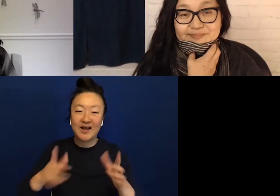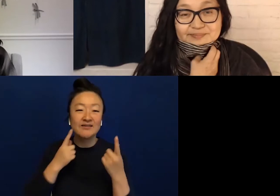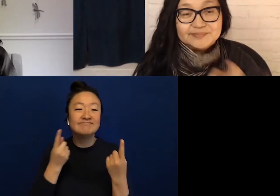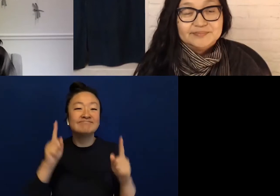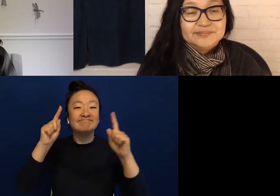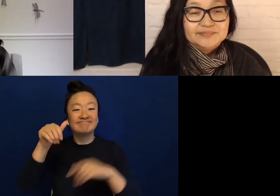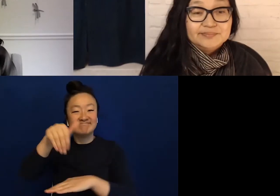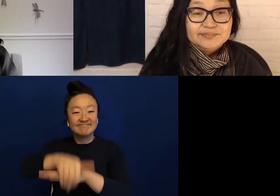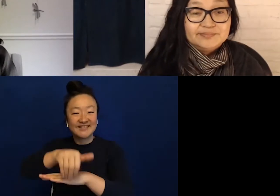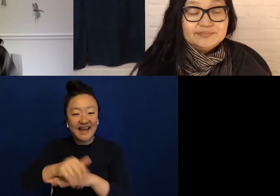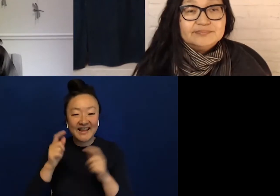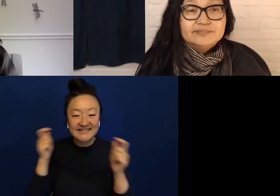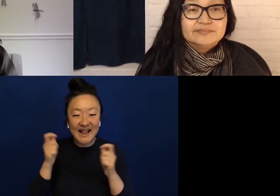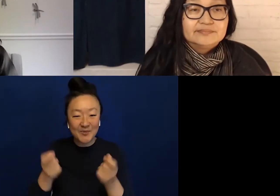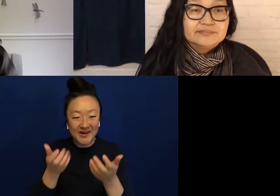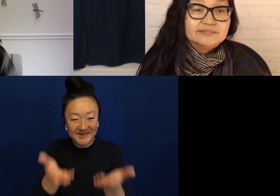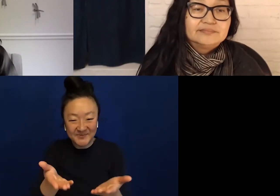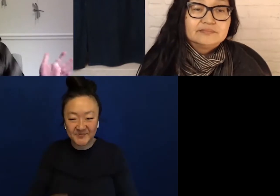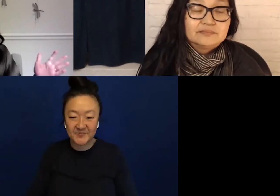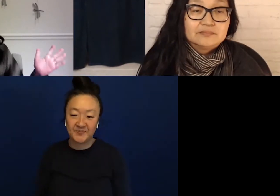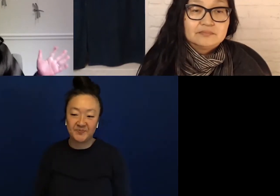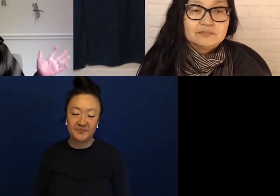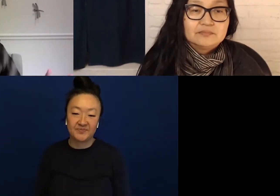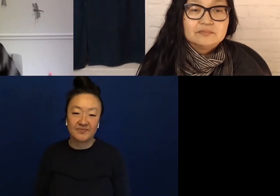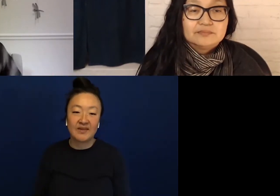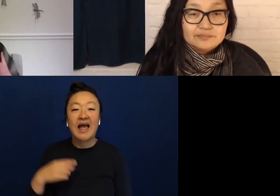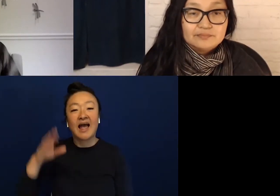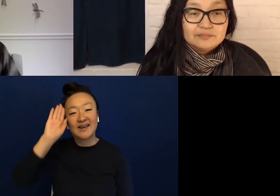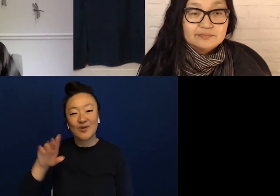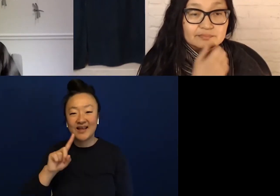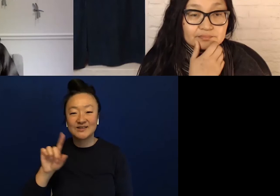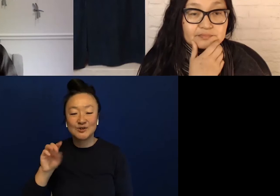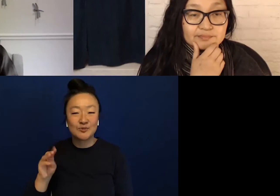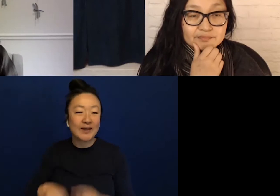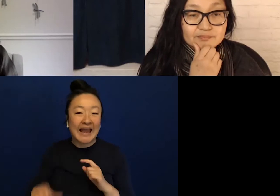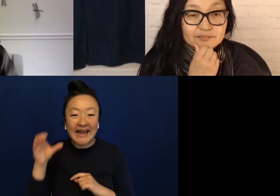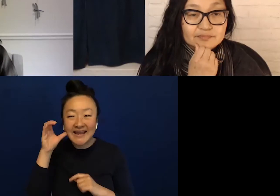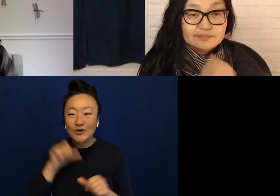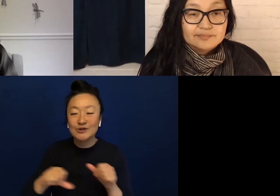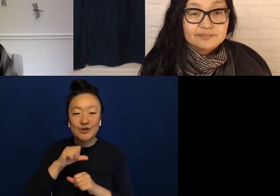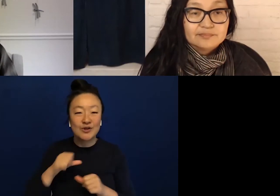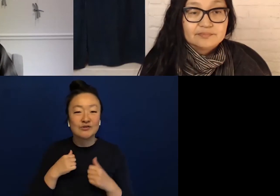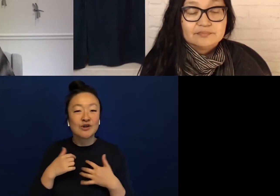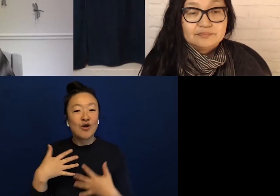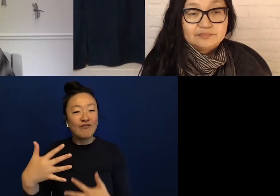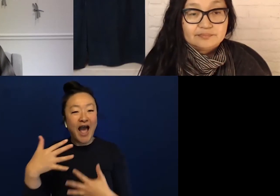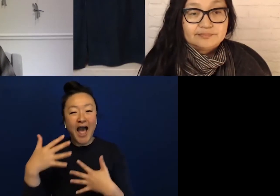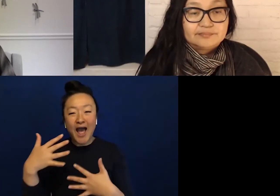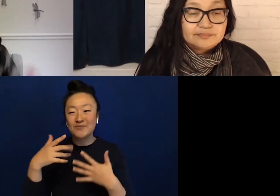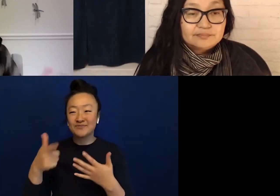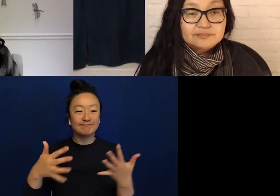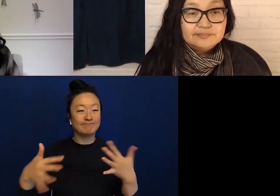night to celebrate you. And I know we're on Zoom, so we can't like hear each other and get the nice vibes of being in the space,